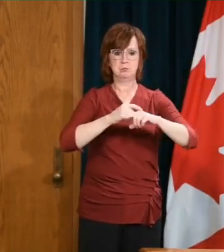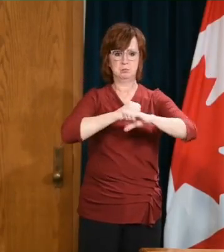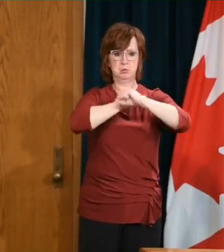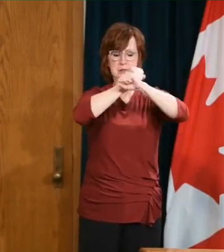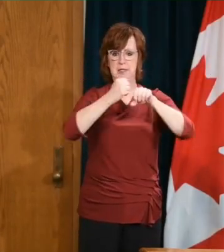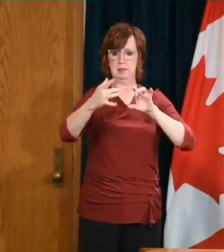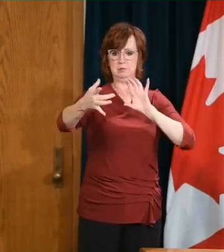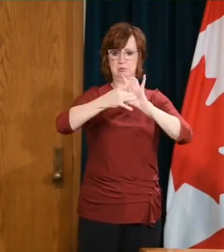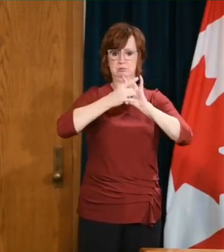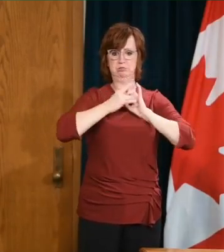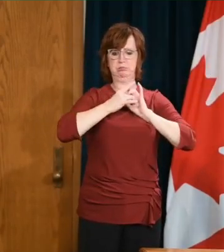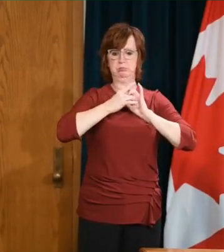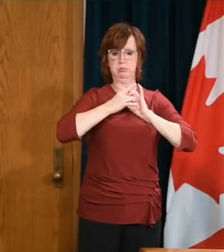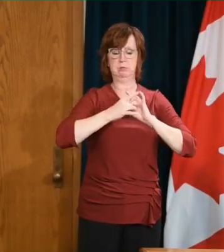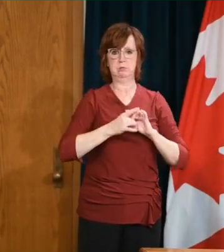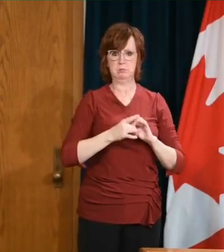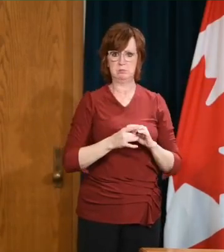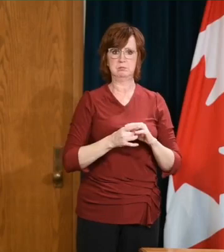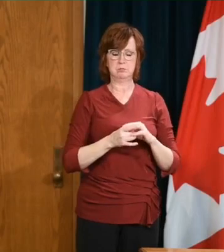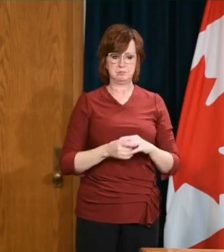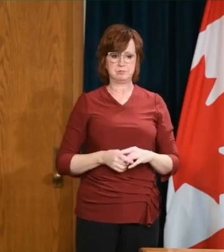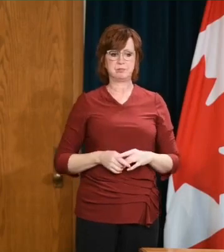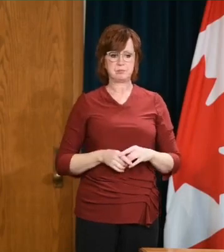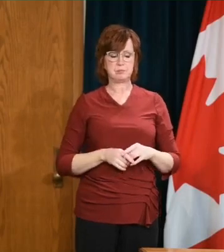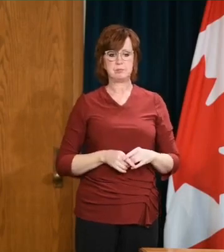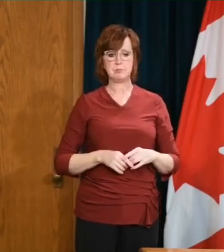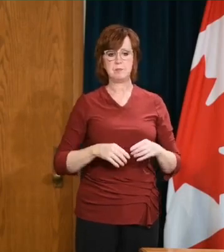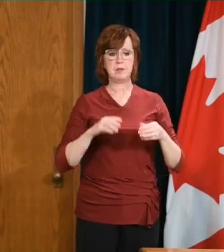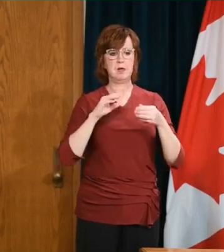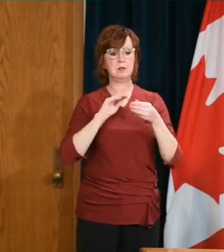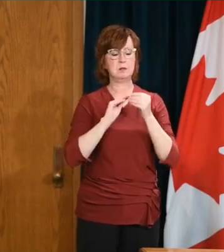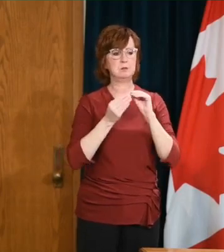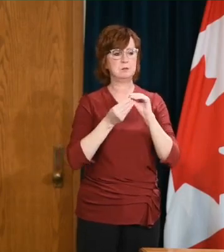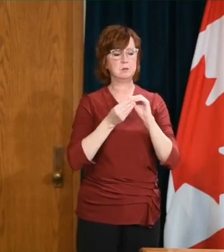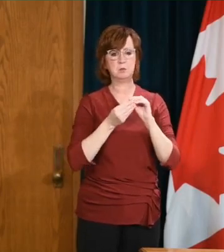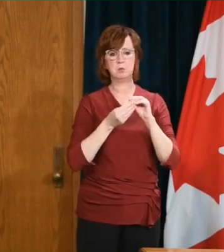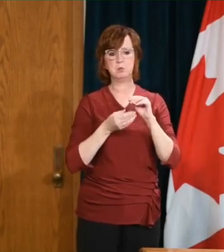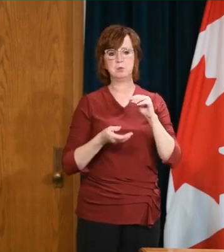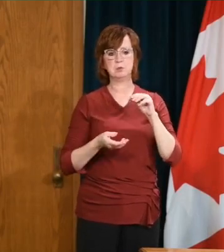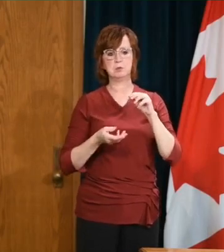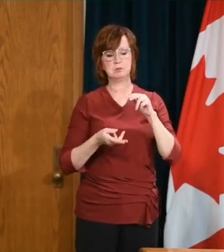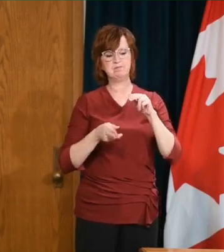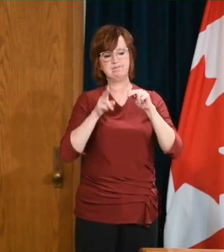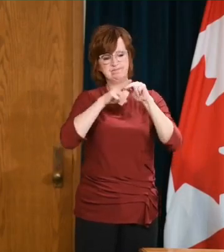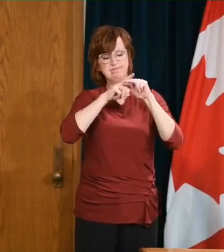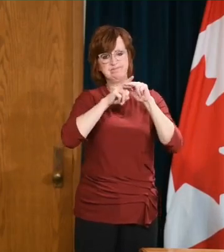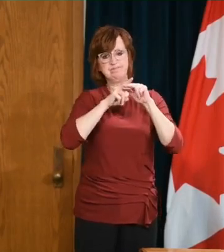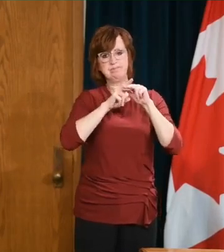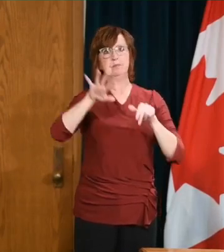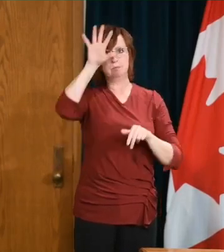The cases continue to be throughout the province, and testing numbers, again, are increasing throughout the province.